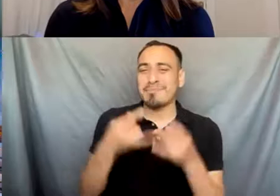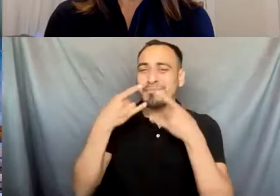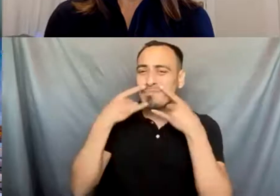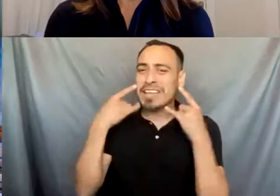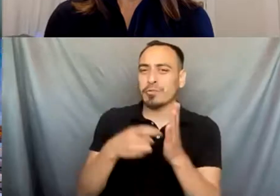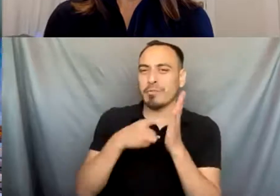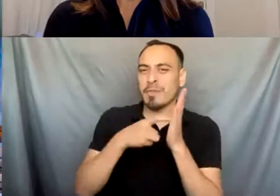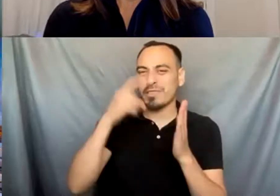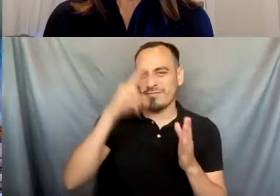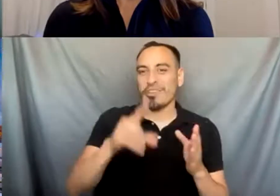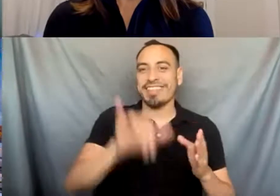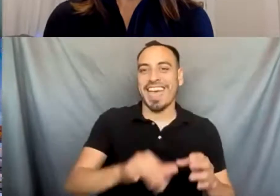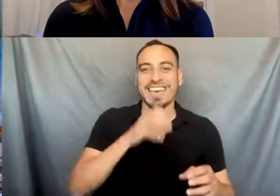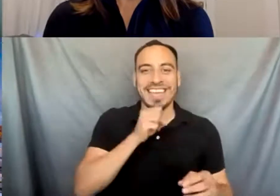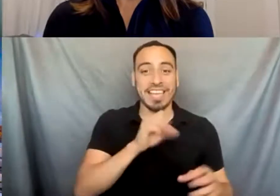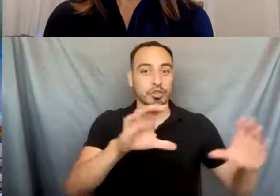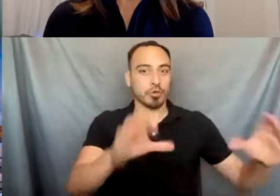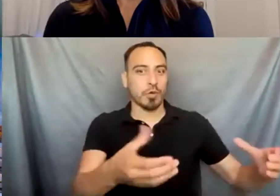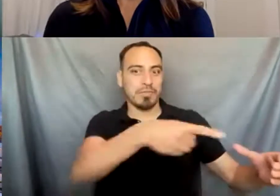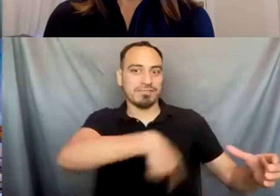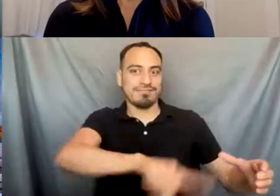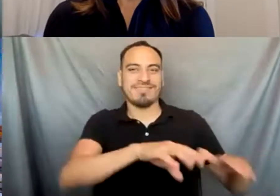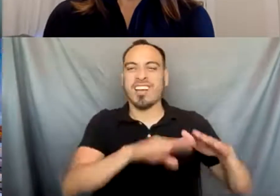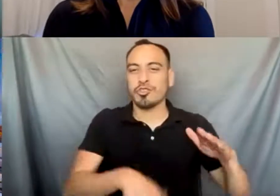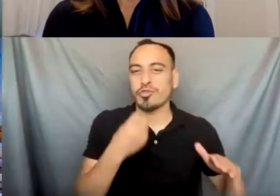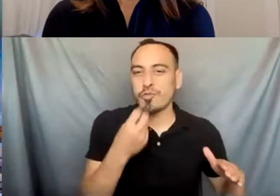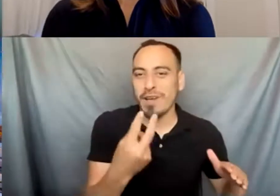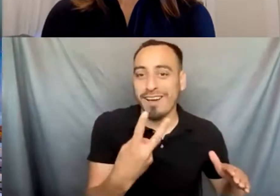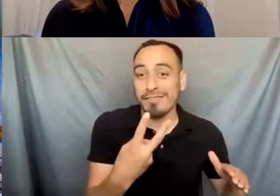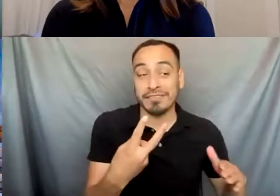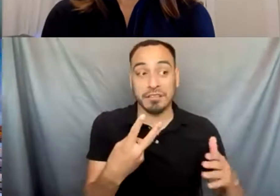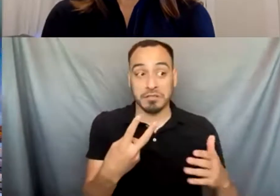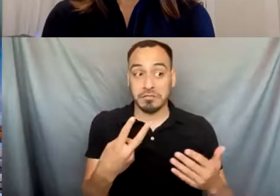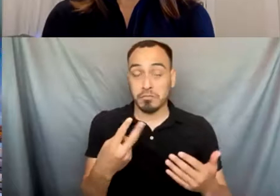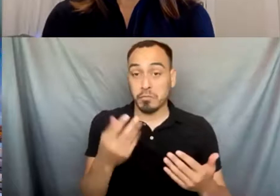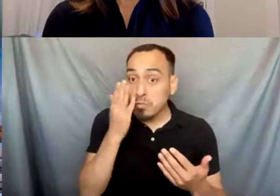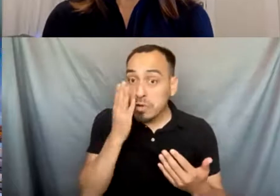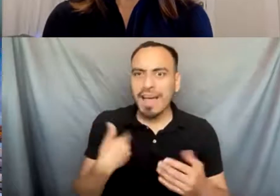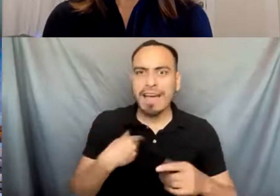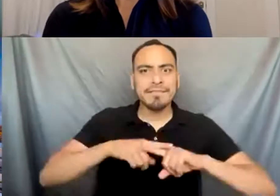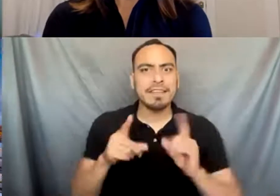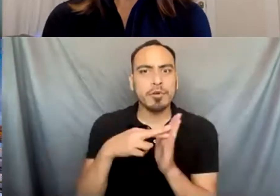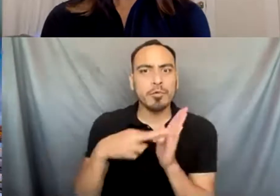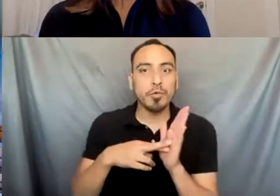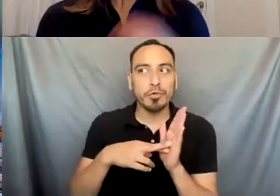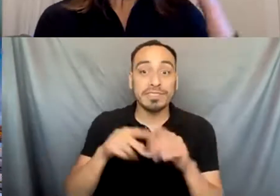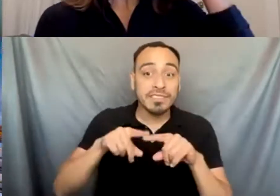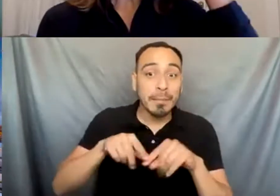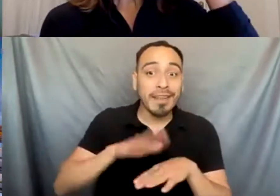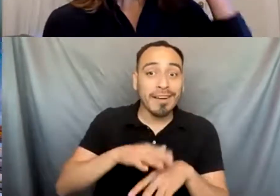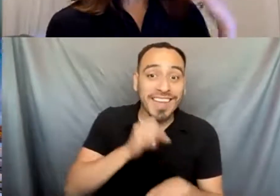that age group. It still remains to be seen if they will differentiate the guidance based on age, or if they'll go for